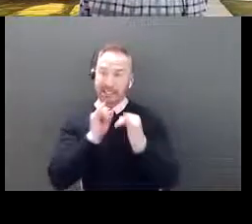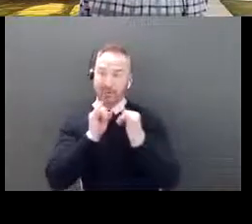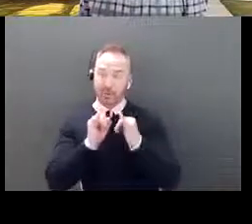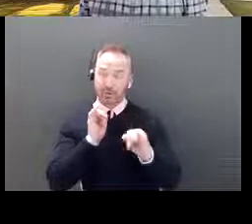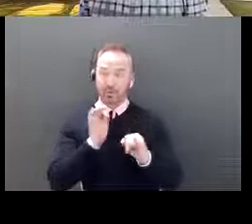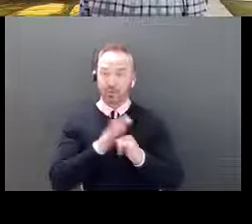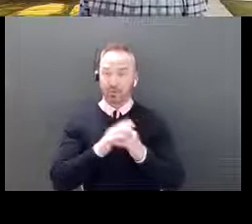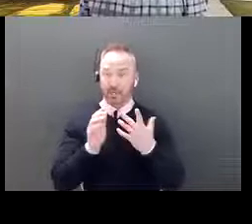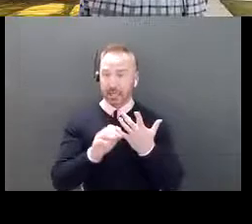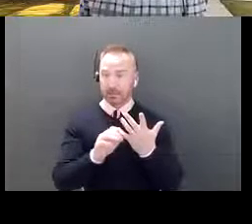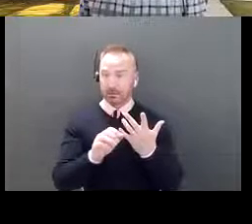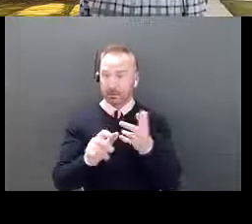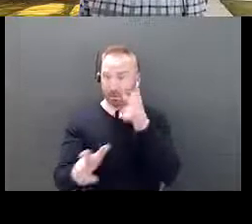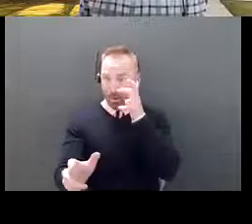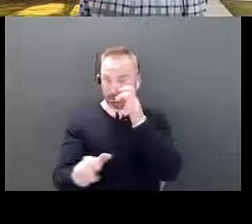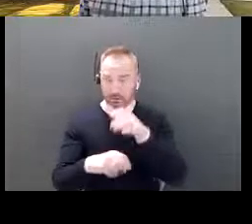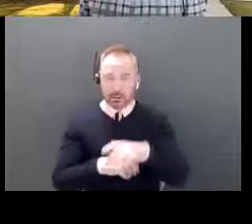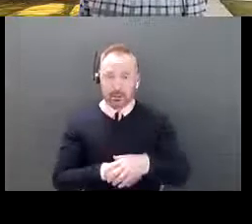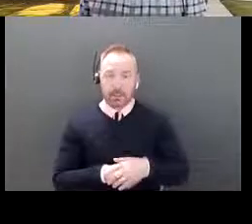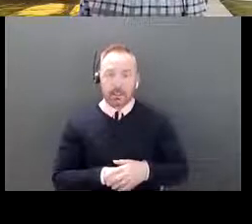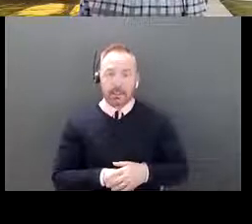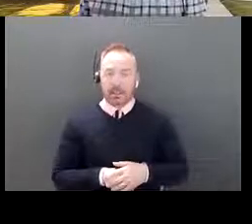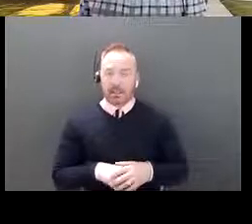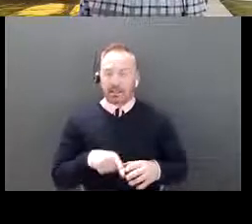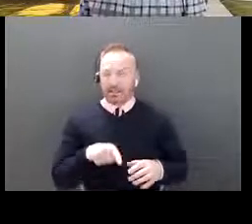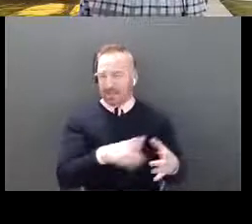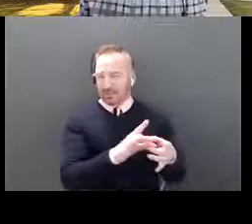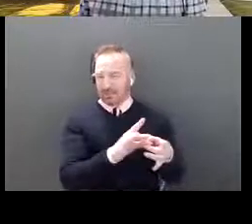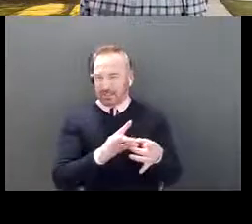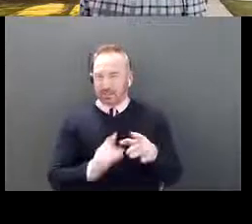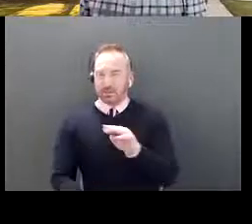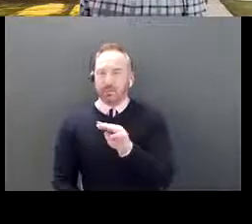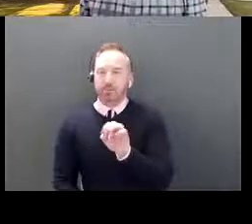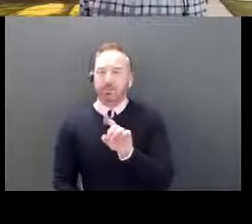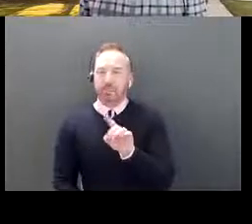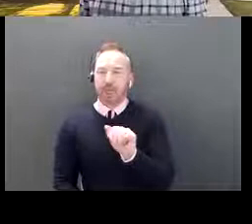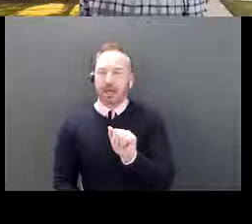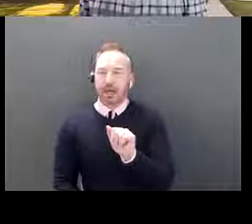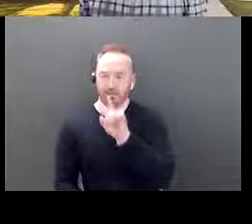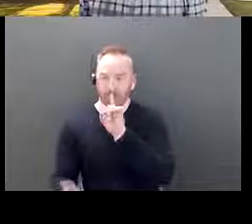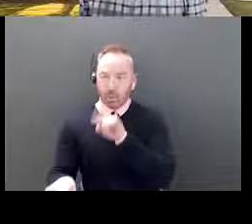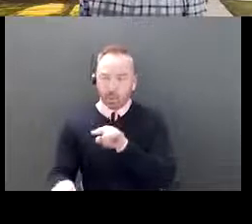police. That's part of the media report.